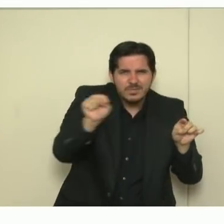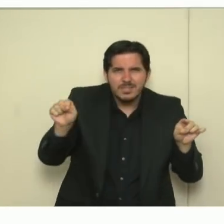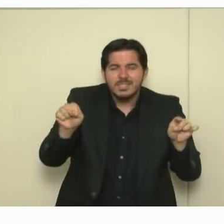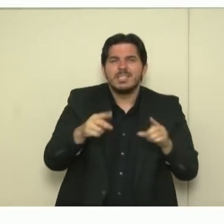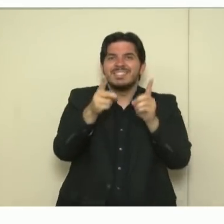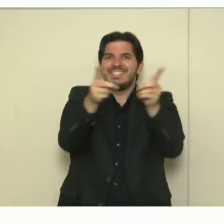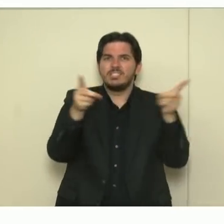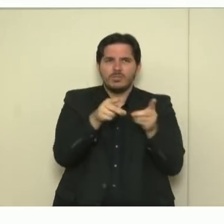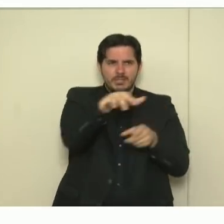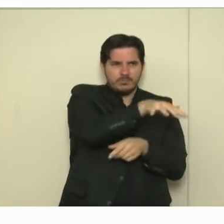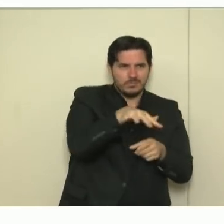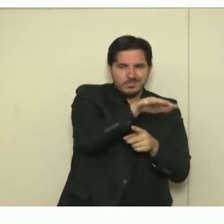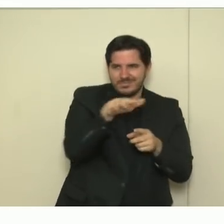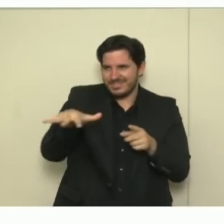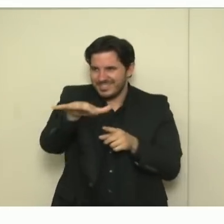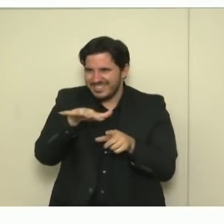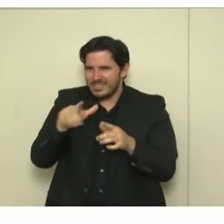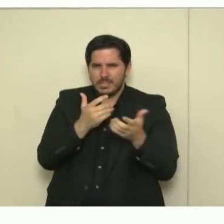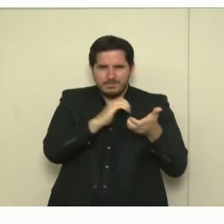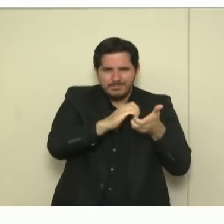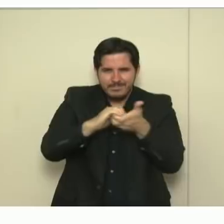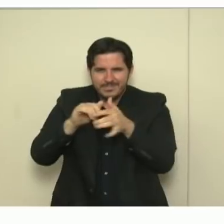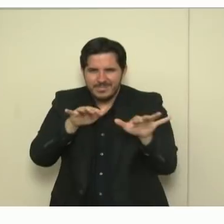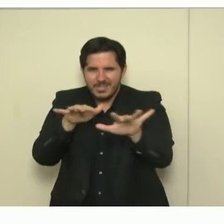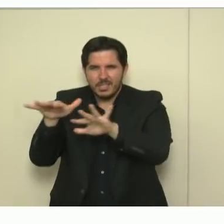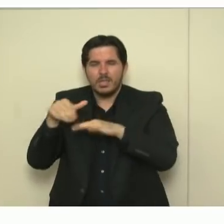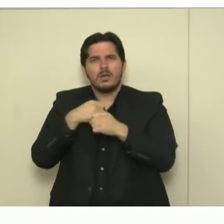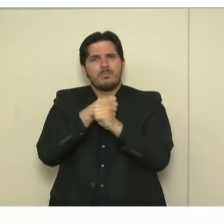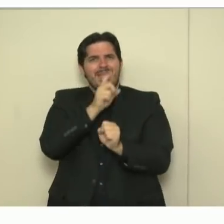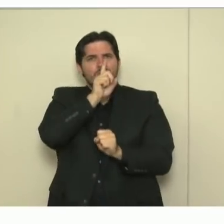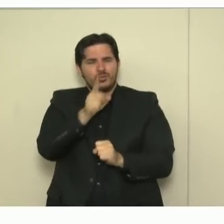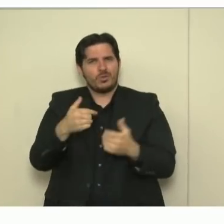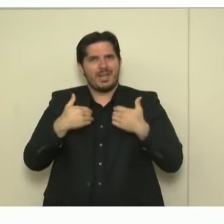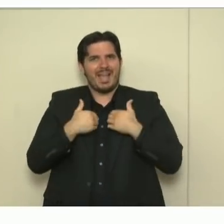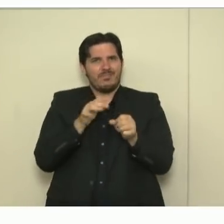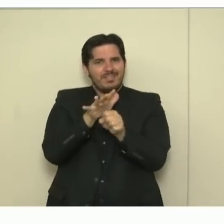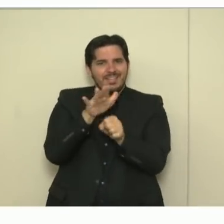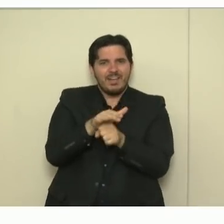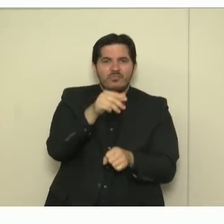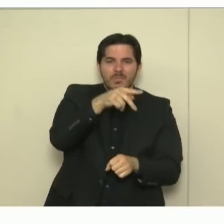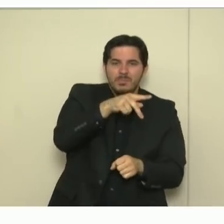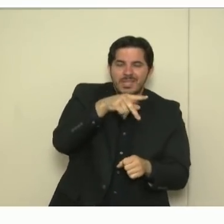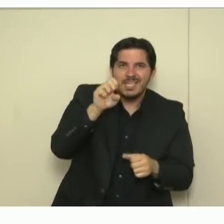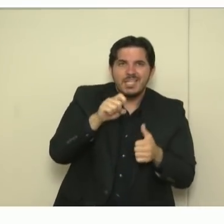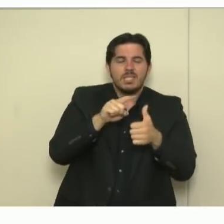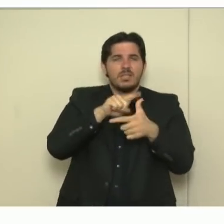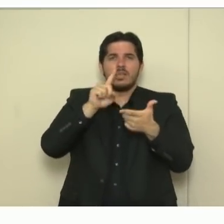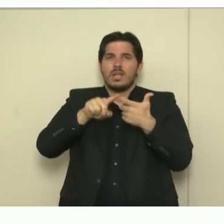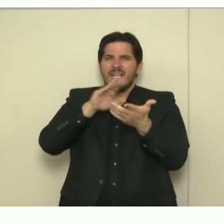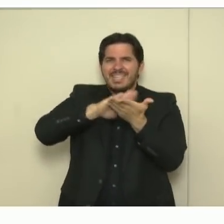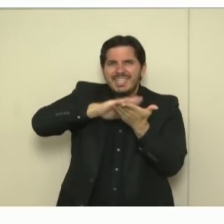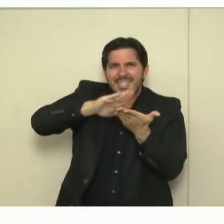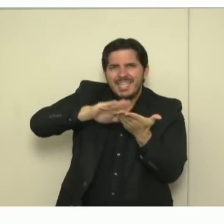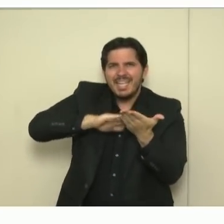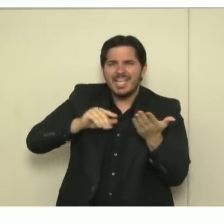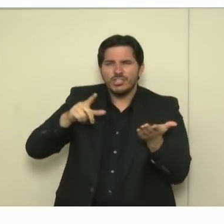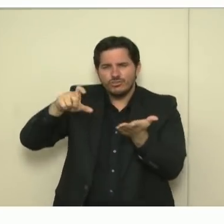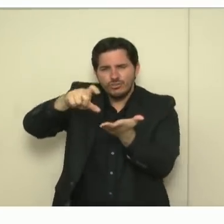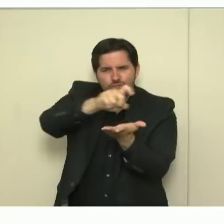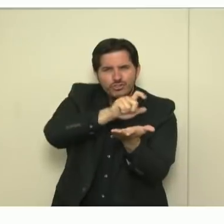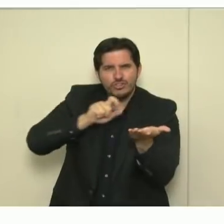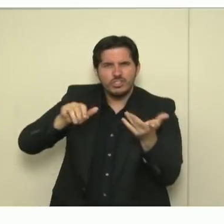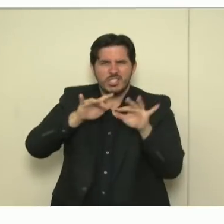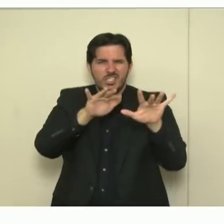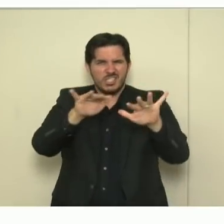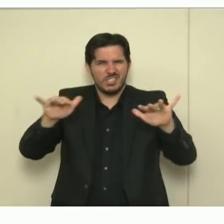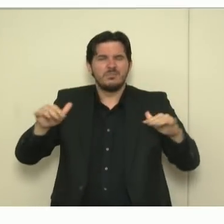and tracking. We're going to make sure that there's always a plentiful supply of PPE and cleaning supplies at all of our schools. And we're also going to make sure